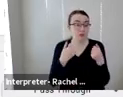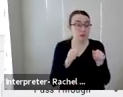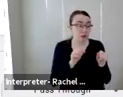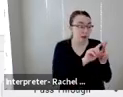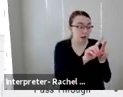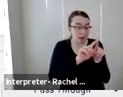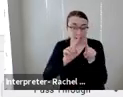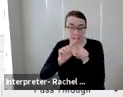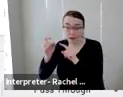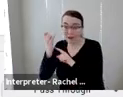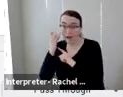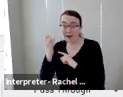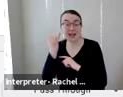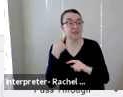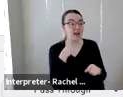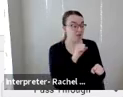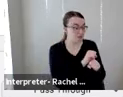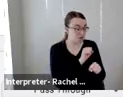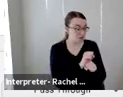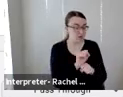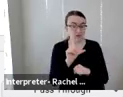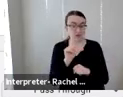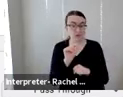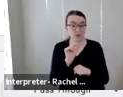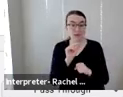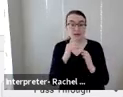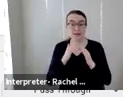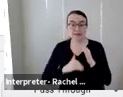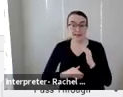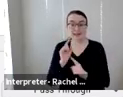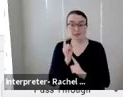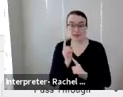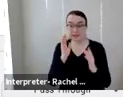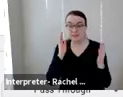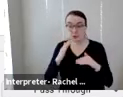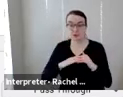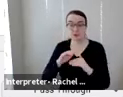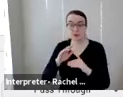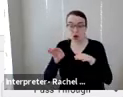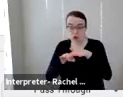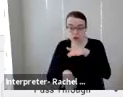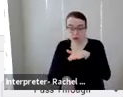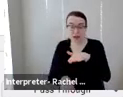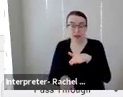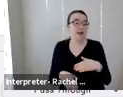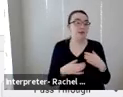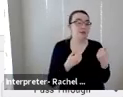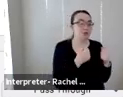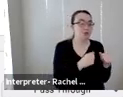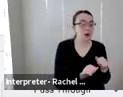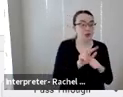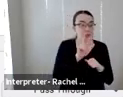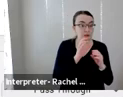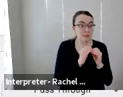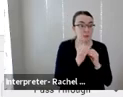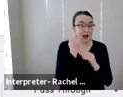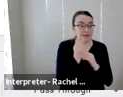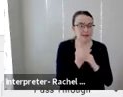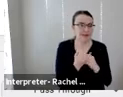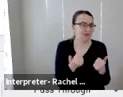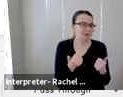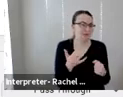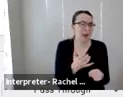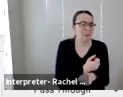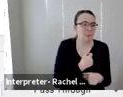I spent 20 minutes less setting up the underlay and I explored three more ideas, I'm winning, right? The